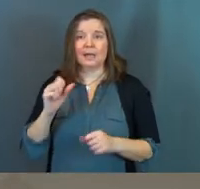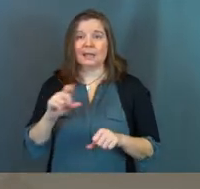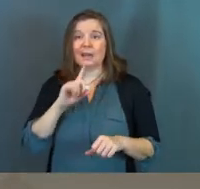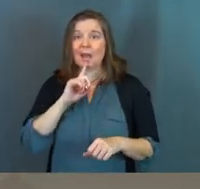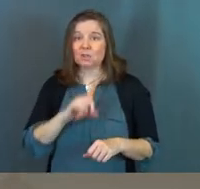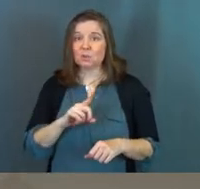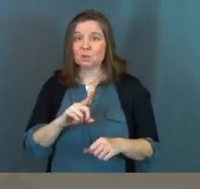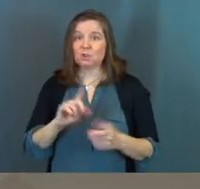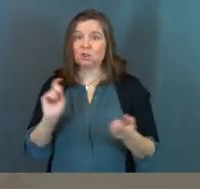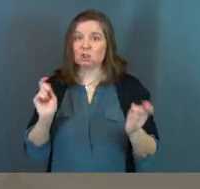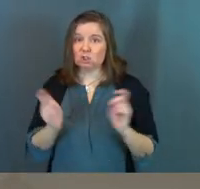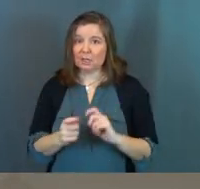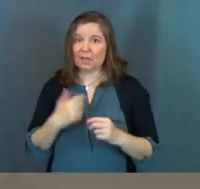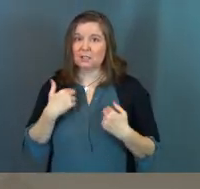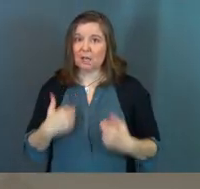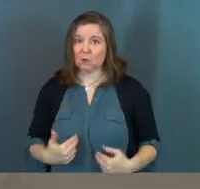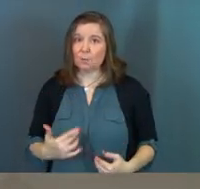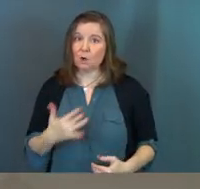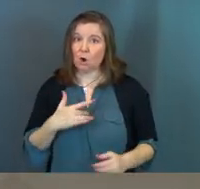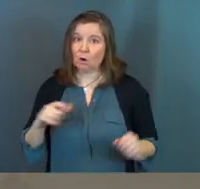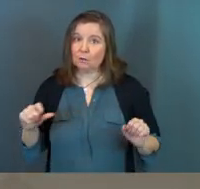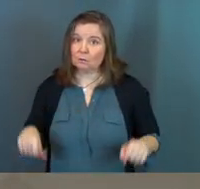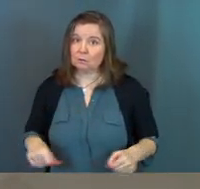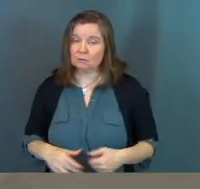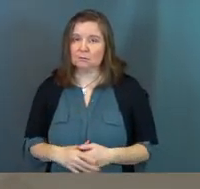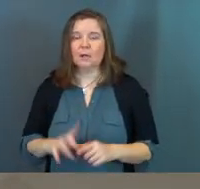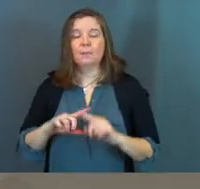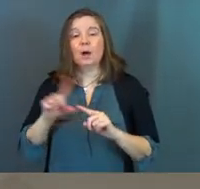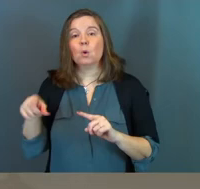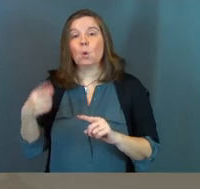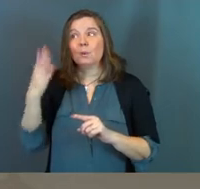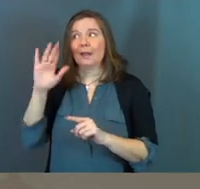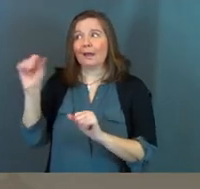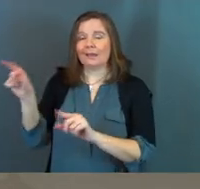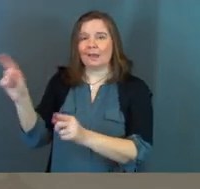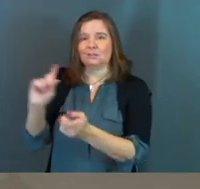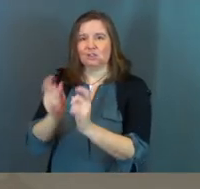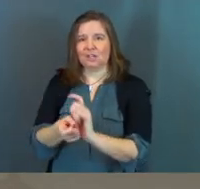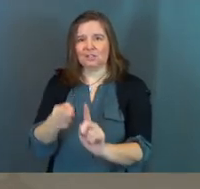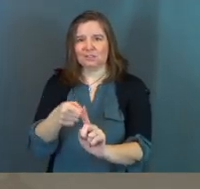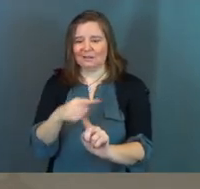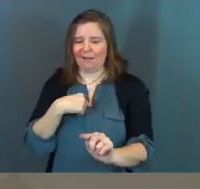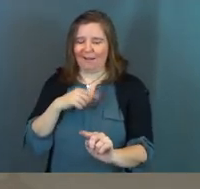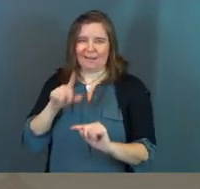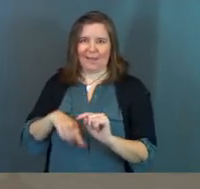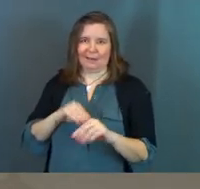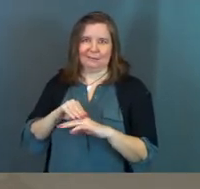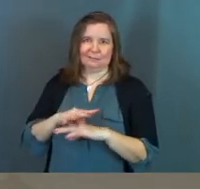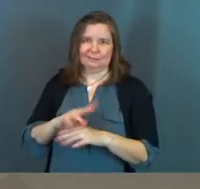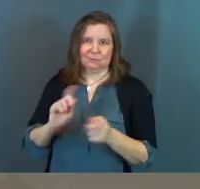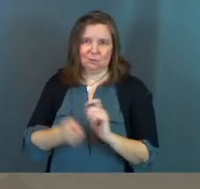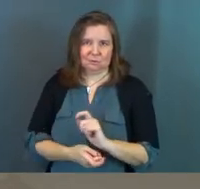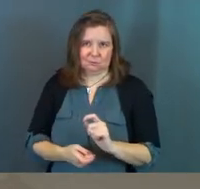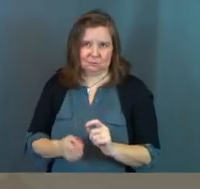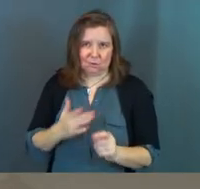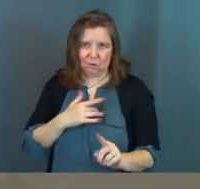can actually change a human heart, but only God can. You can't.